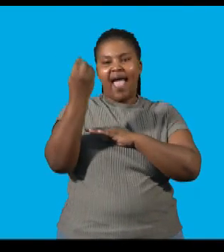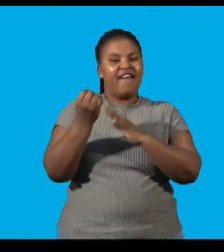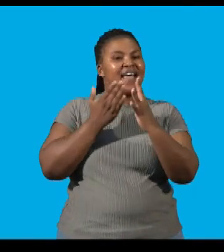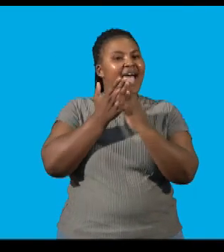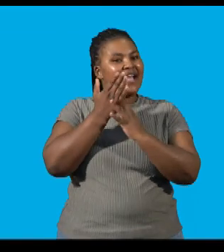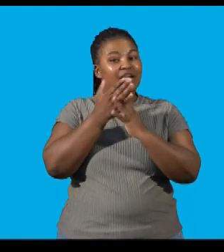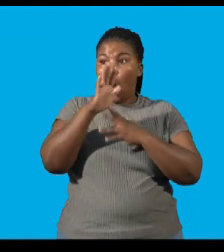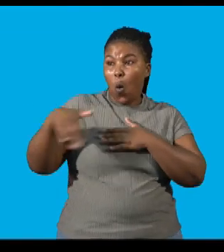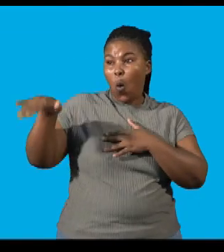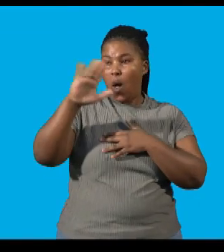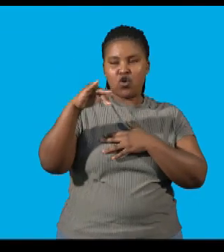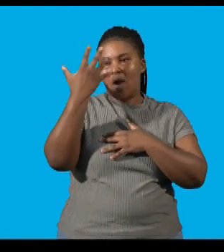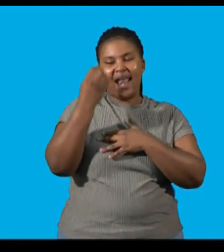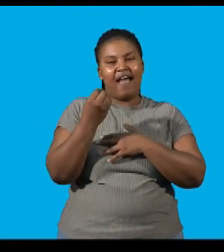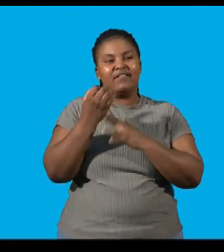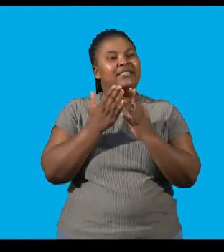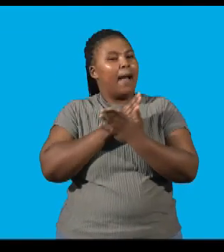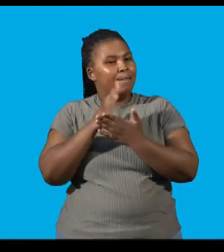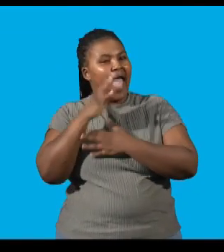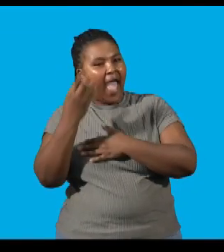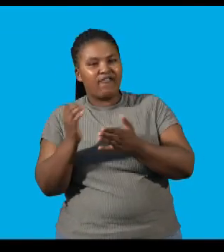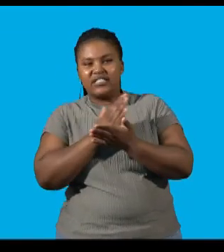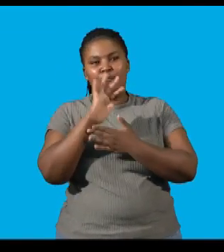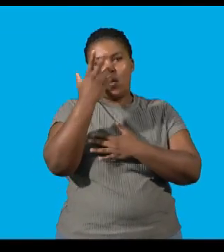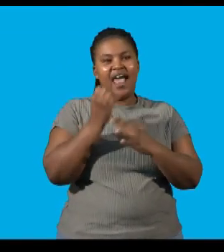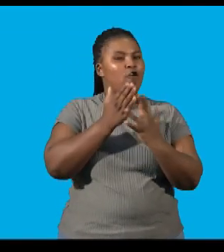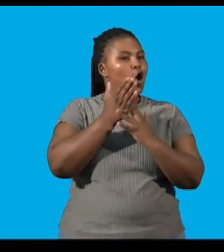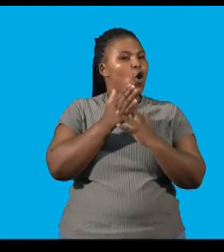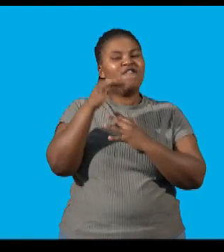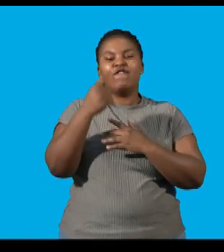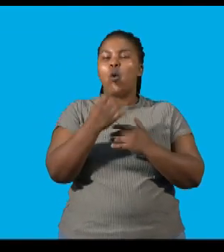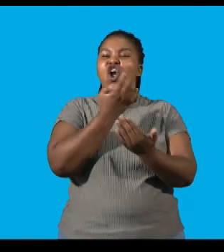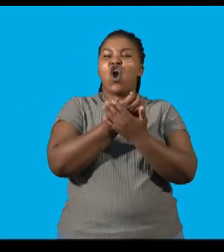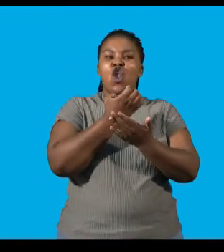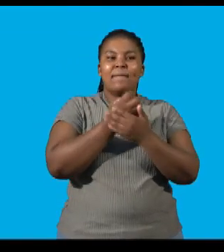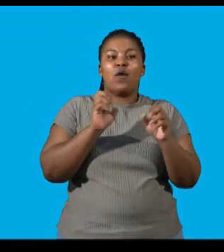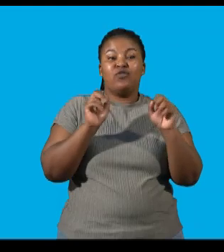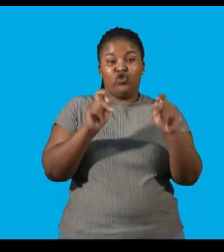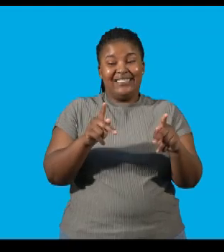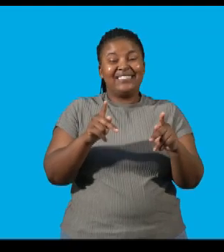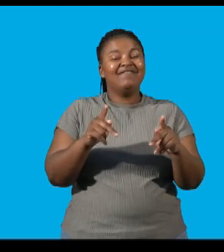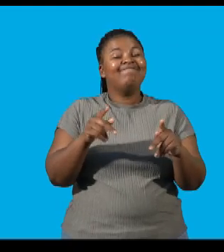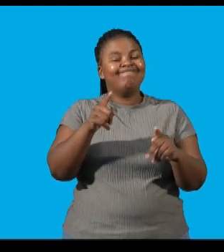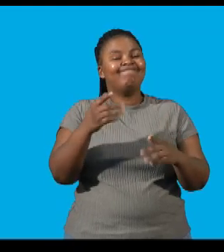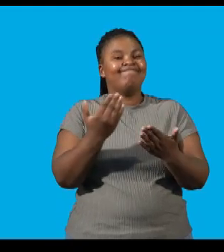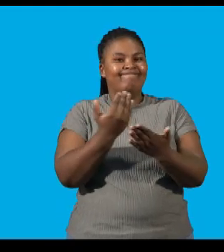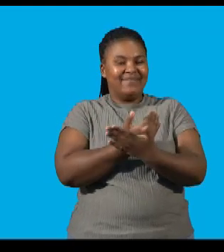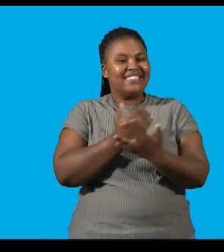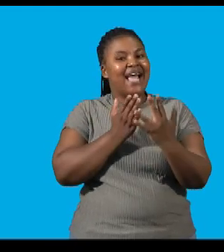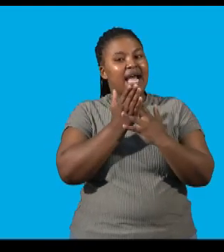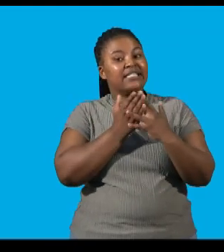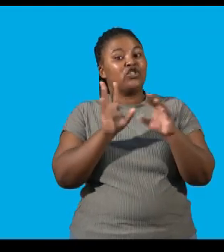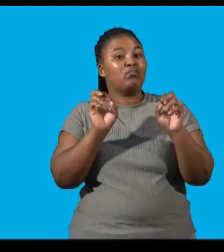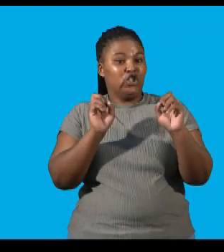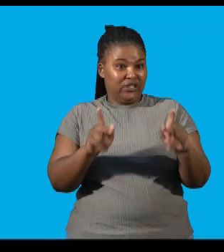not all have access to economic opportunities. So lack of access to